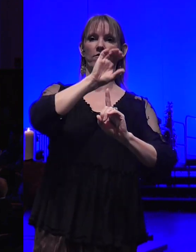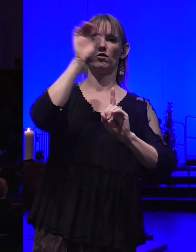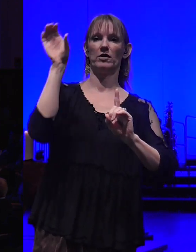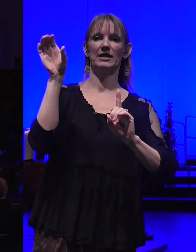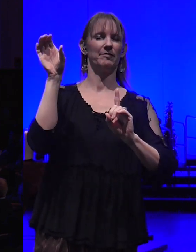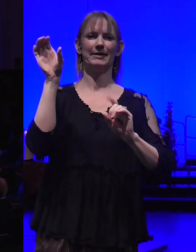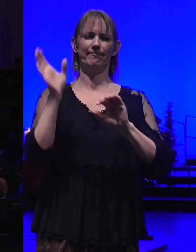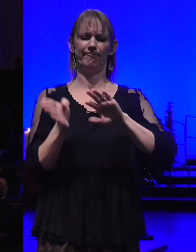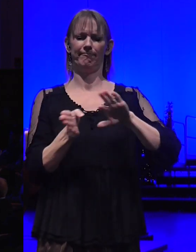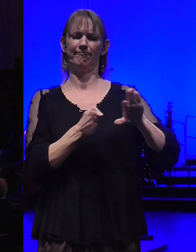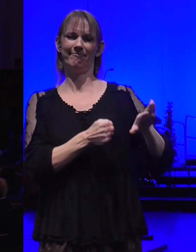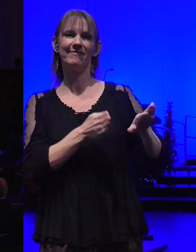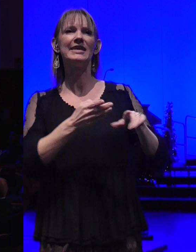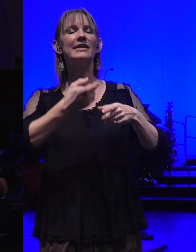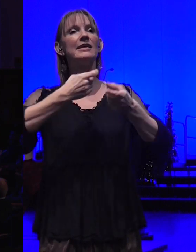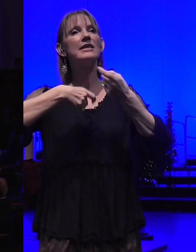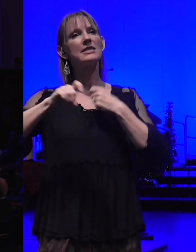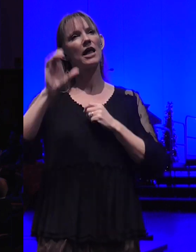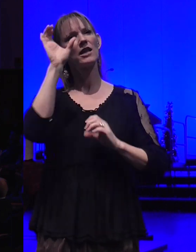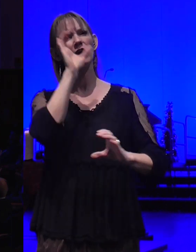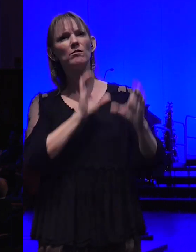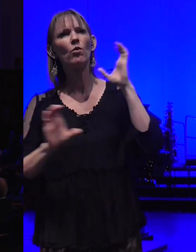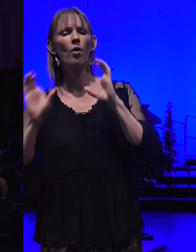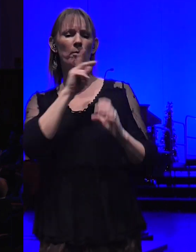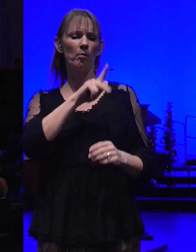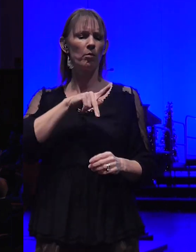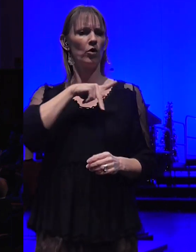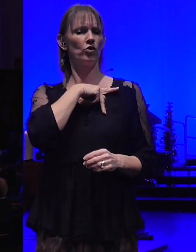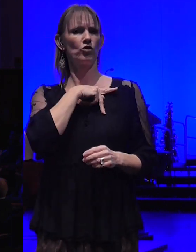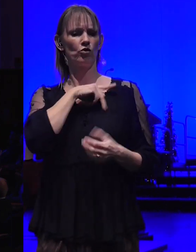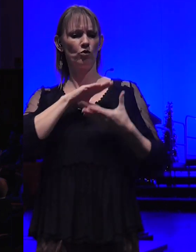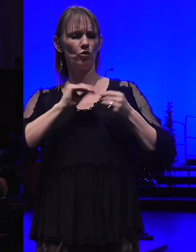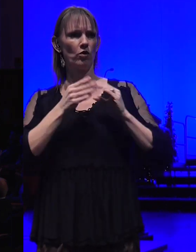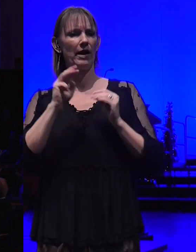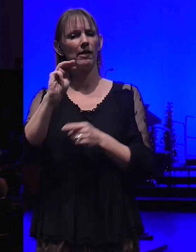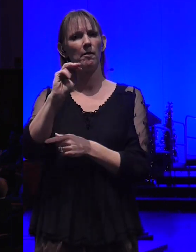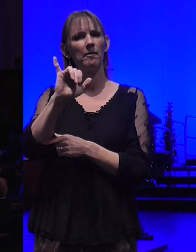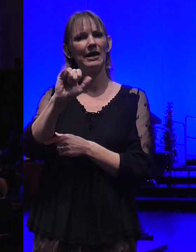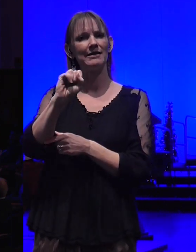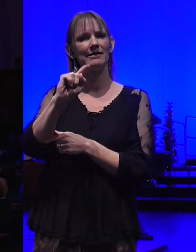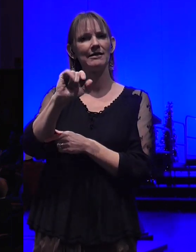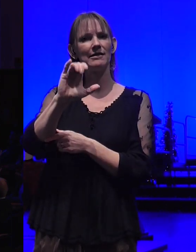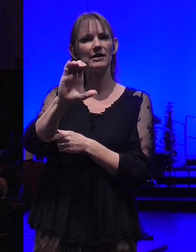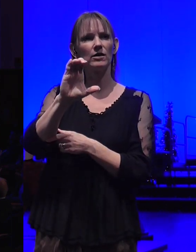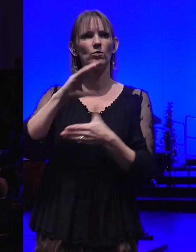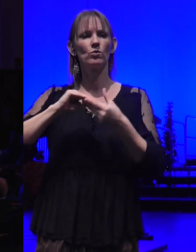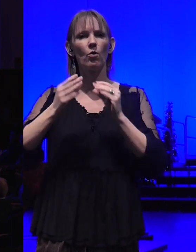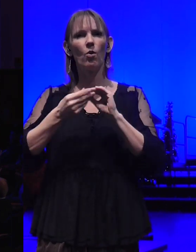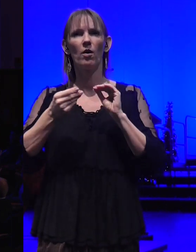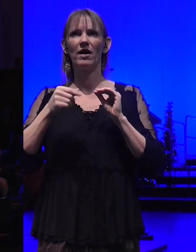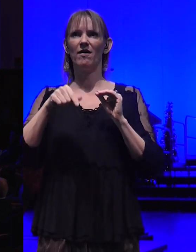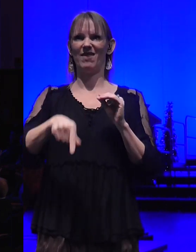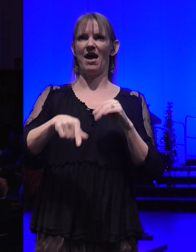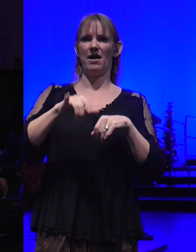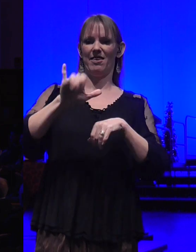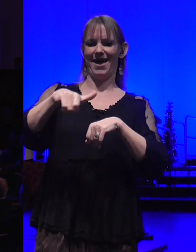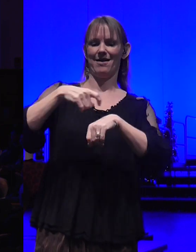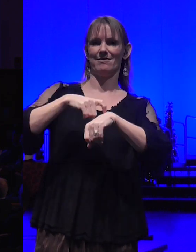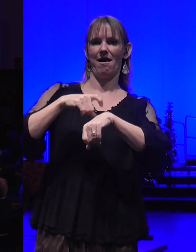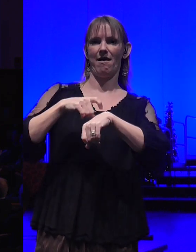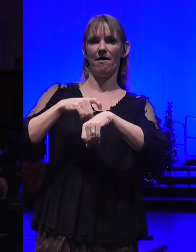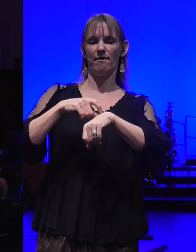but explore the personal story, the mystic story of these